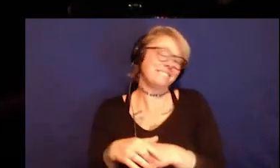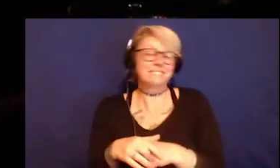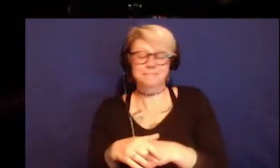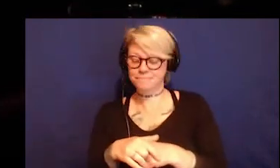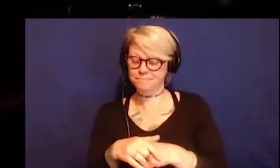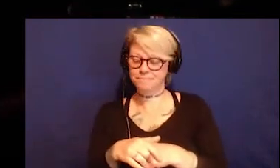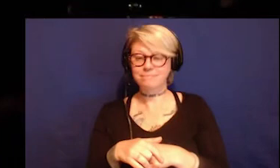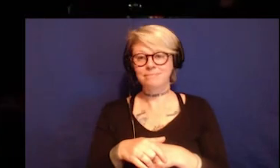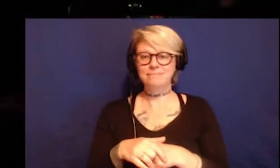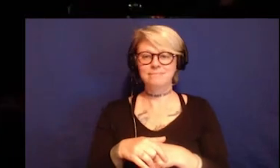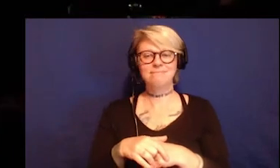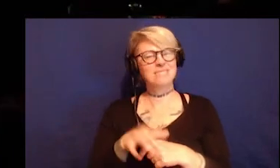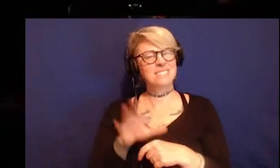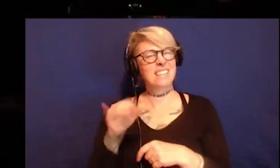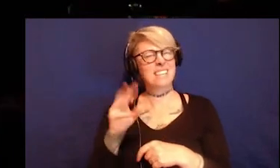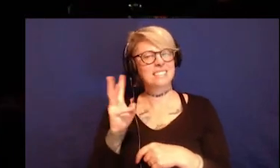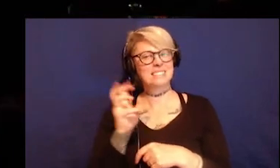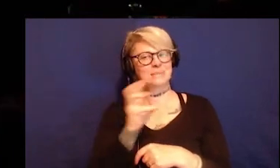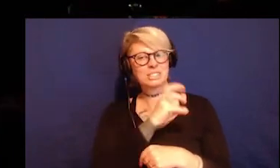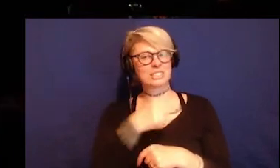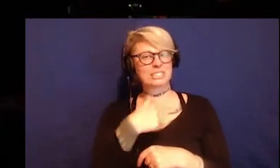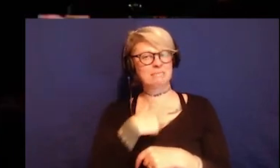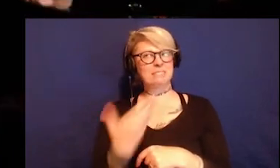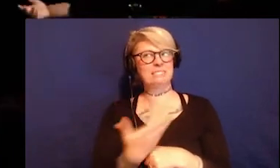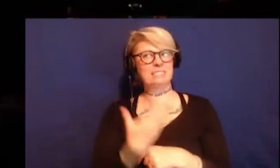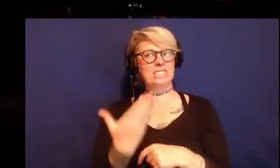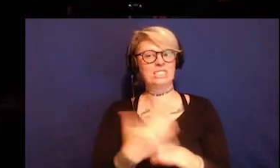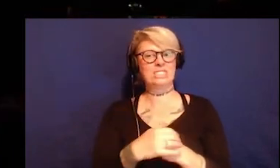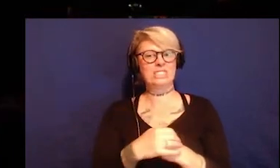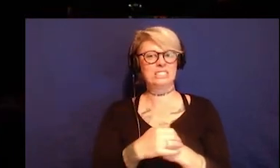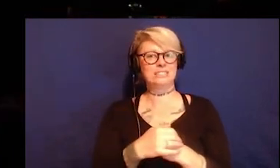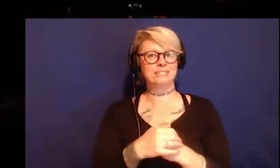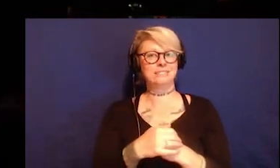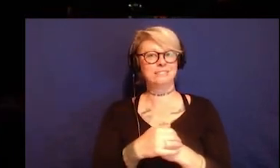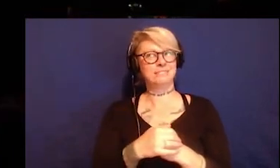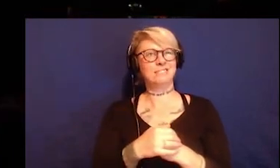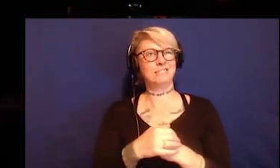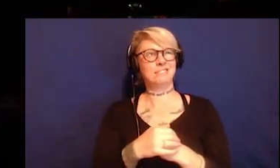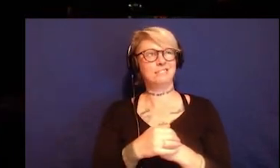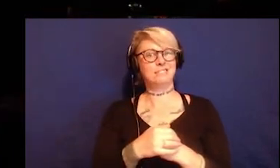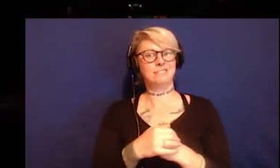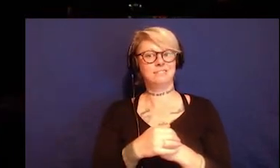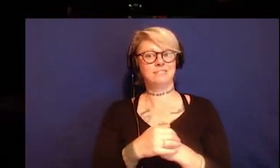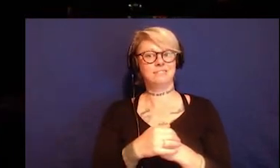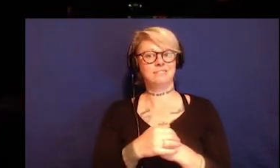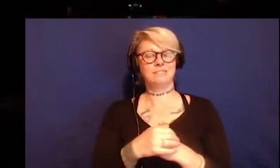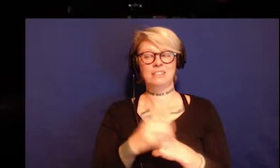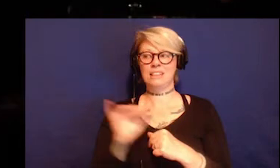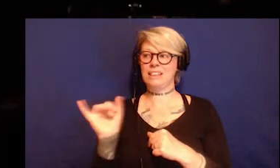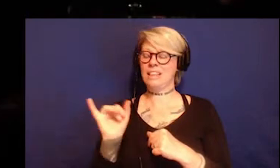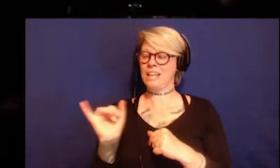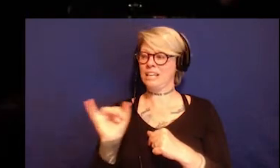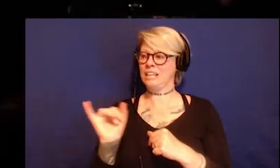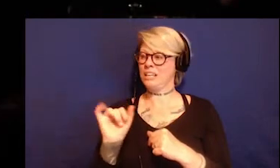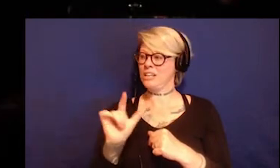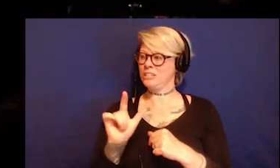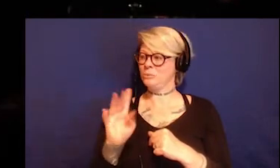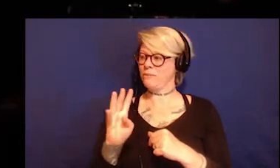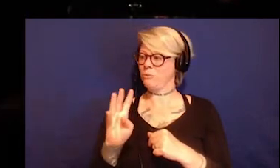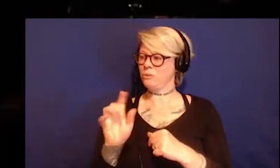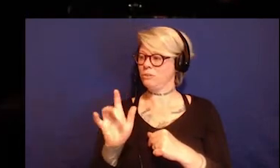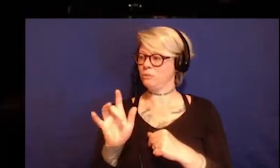And it's weird. Me here, acting like the past 24, 25 years of my life didn't